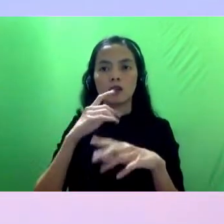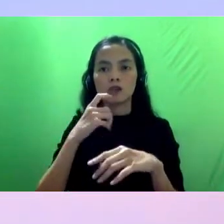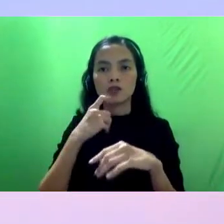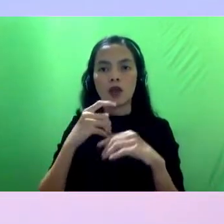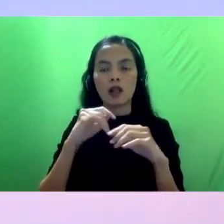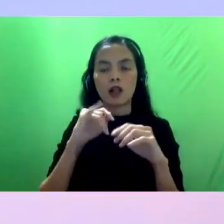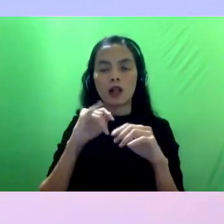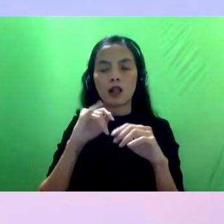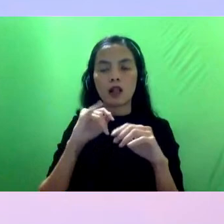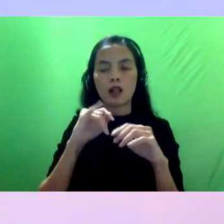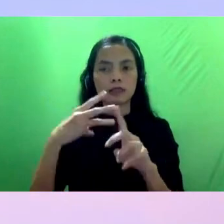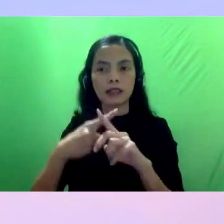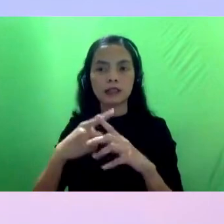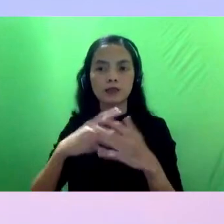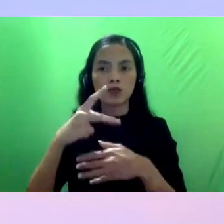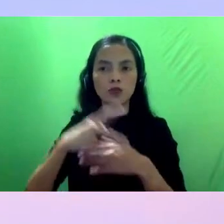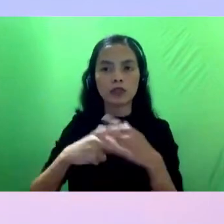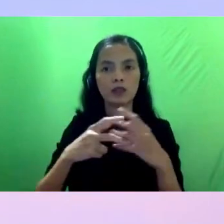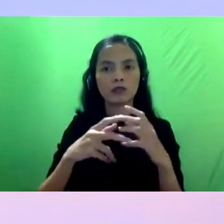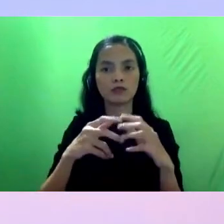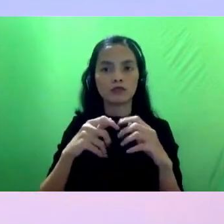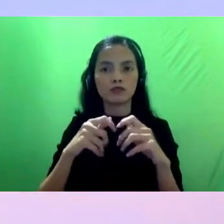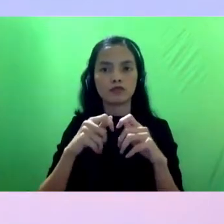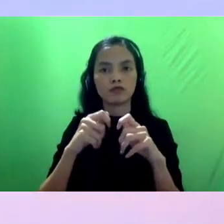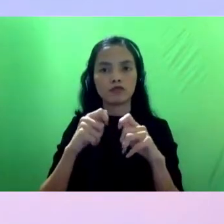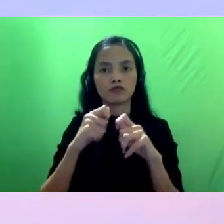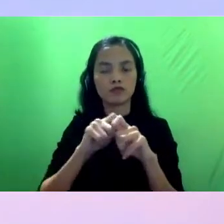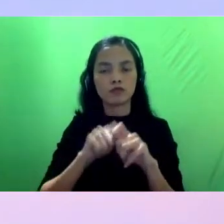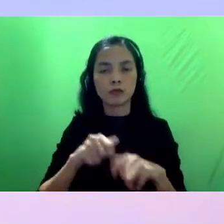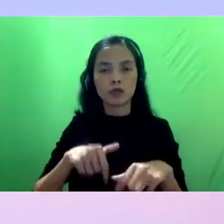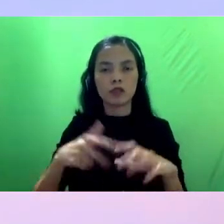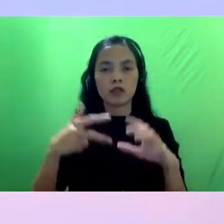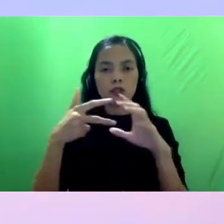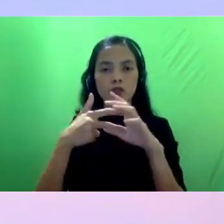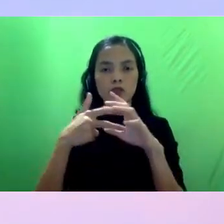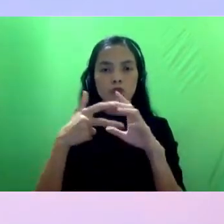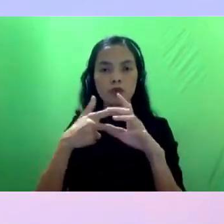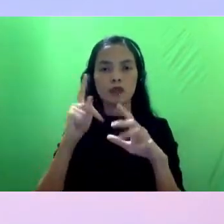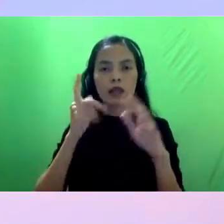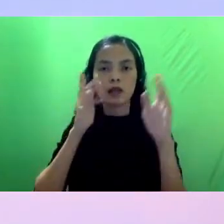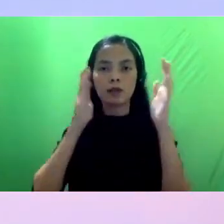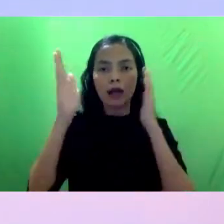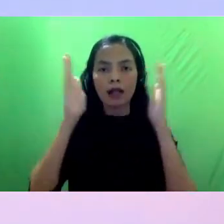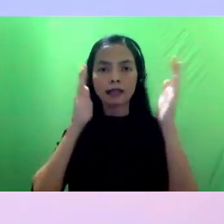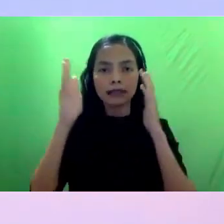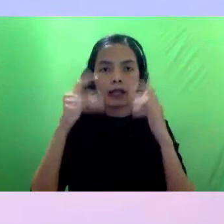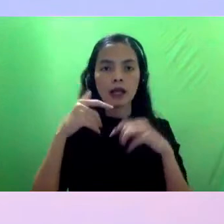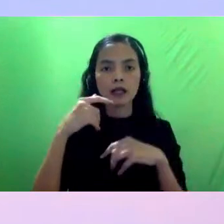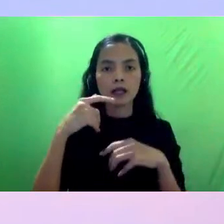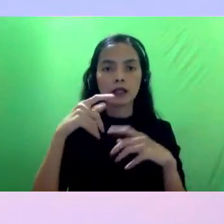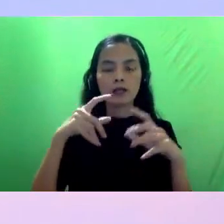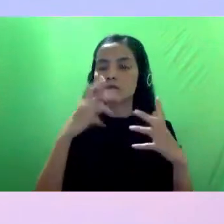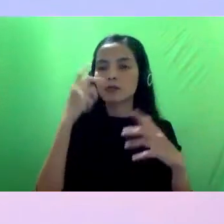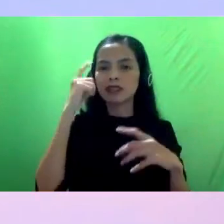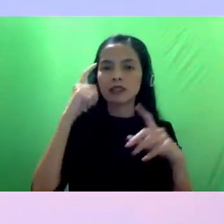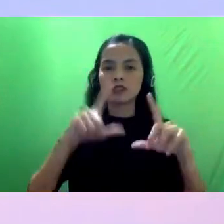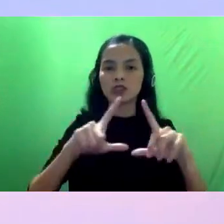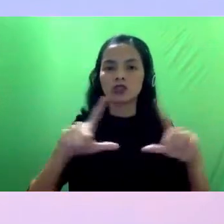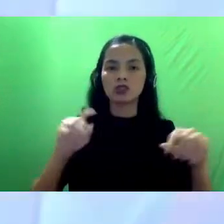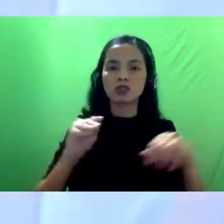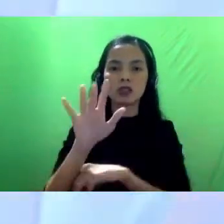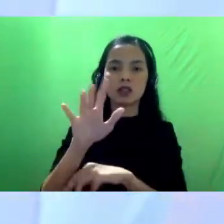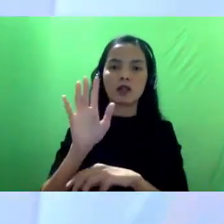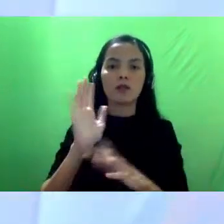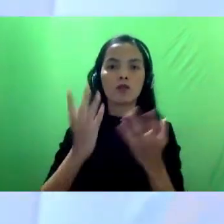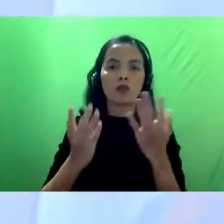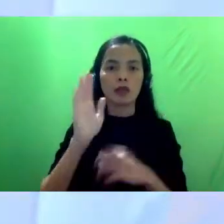she's joining us online from Malaysia. I think she will be somewhere over here on the screen, maybe later. So I'd like to